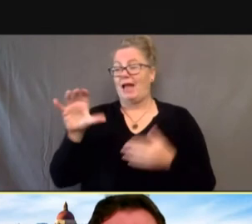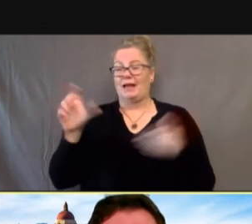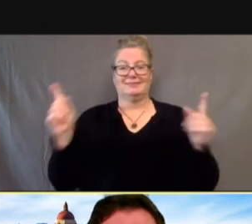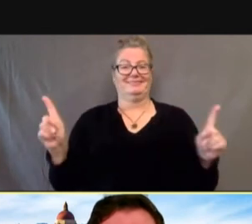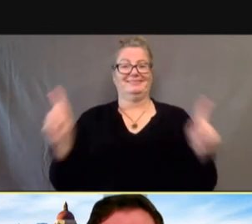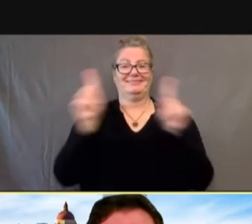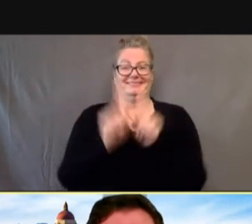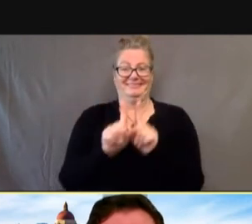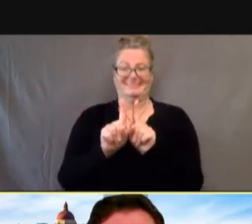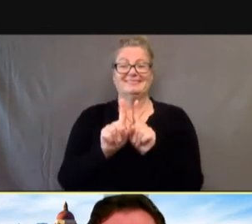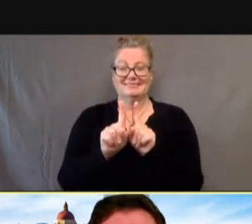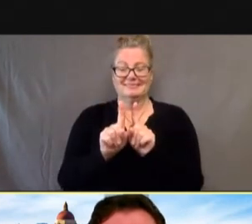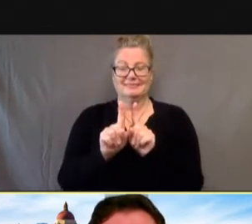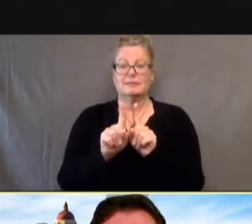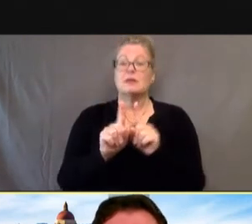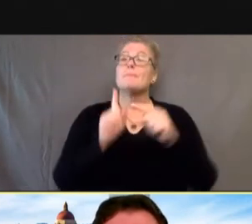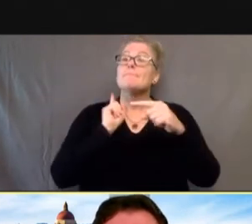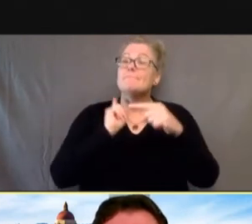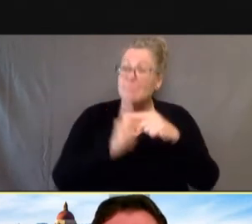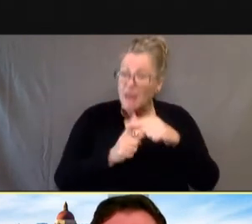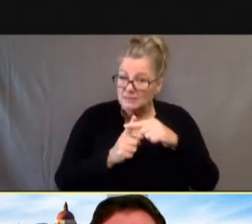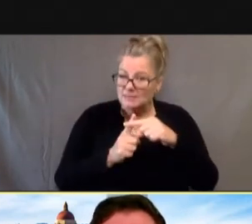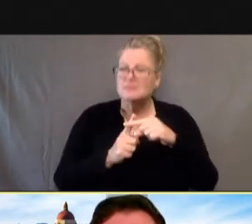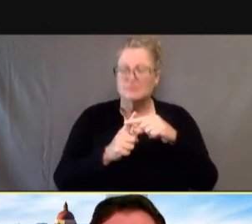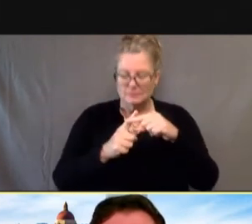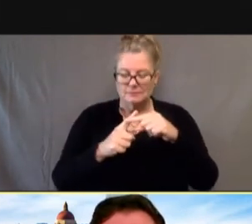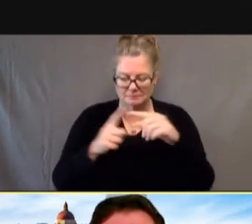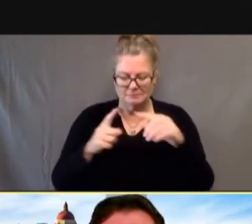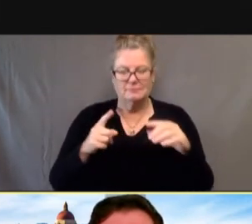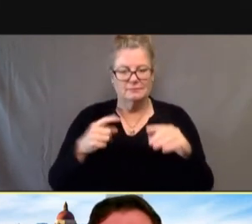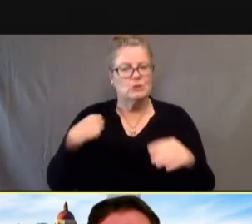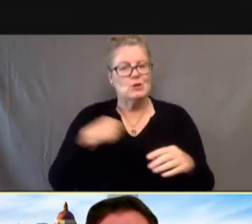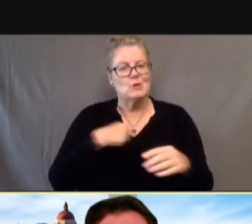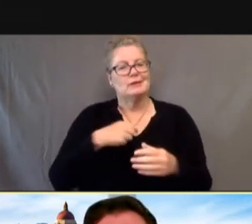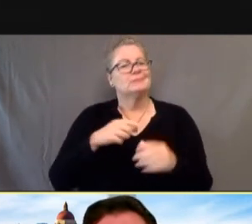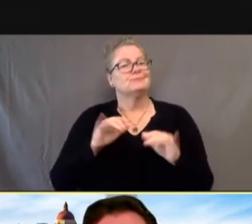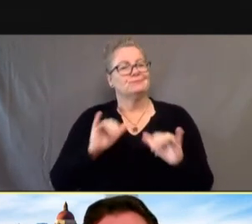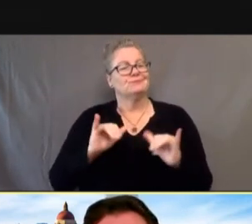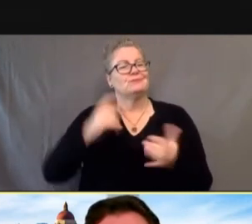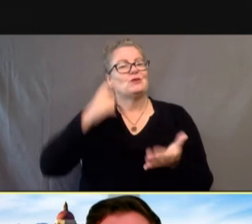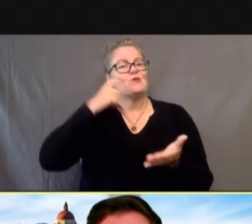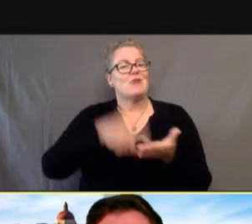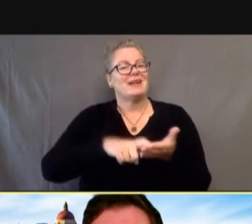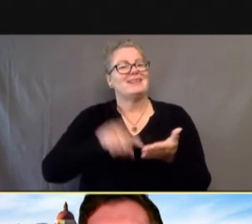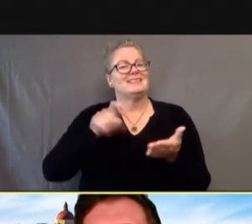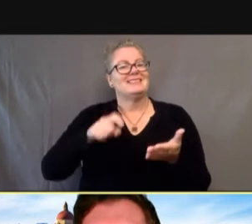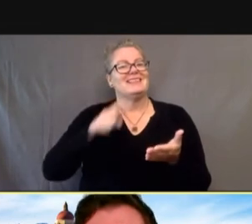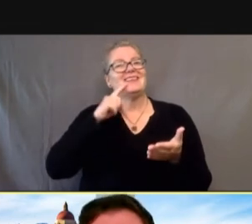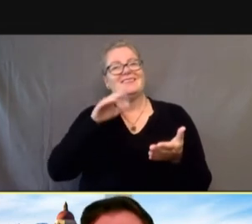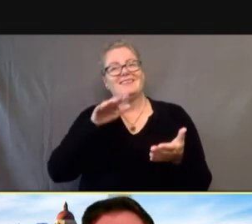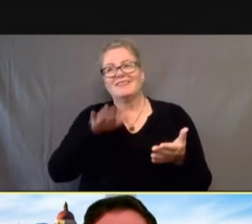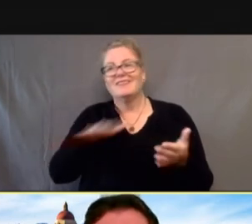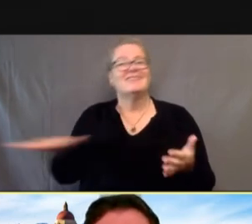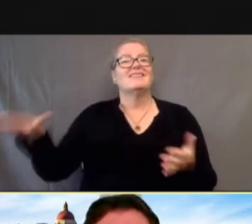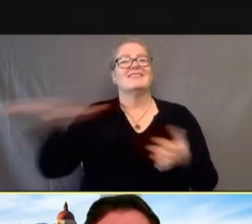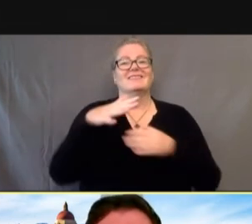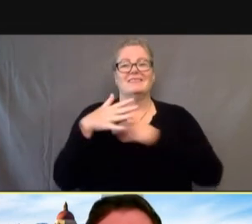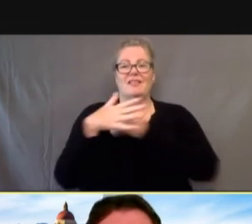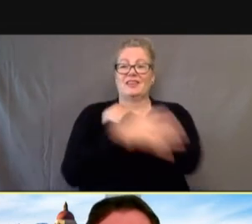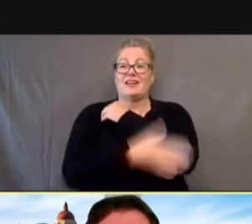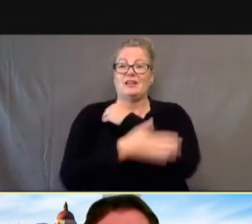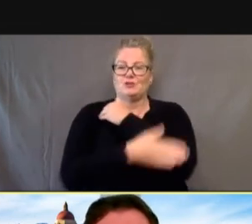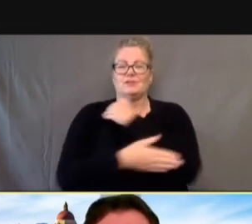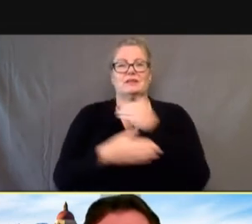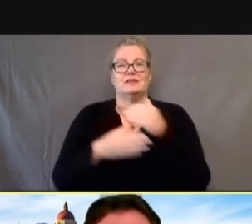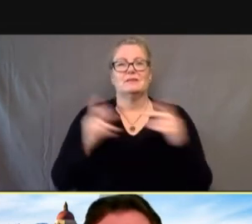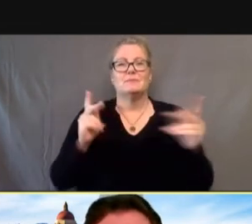But in addition to that, we also recognize the need that's out there across the country for mentorship. And so to this